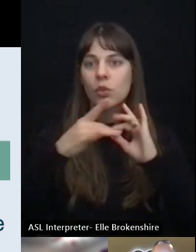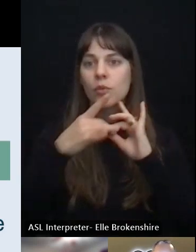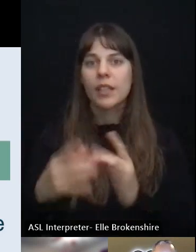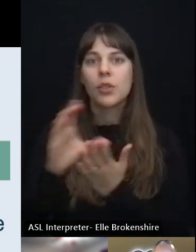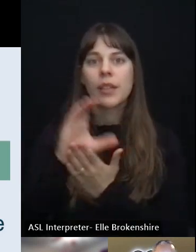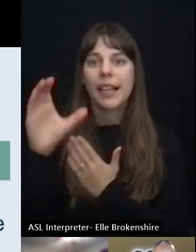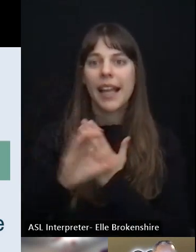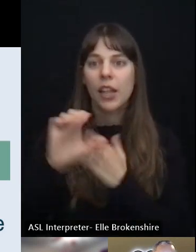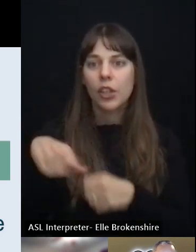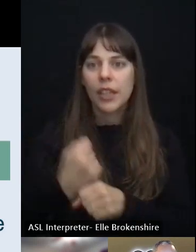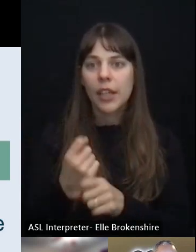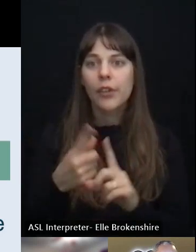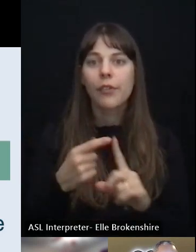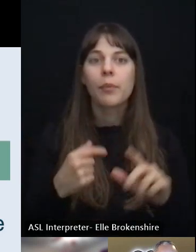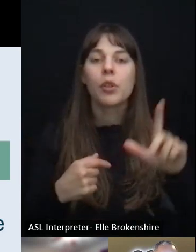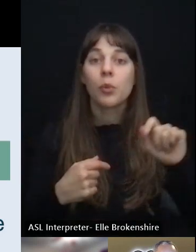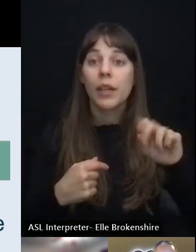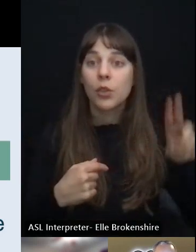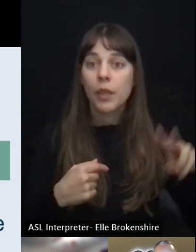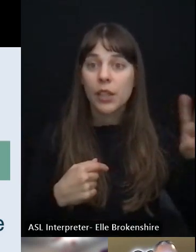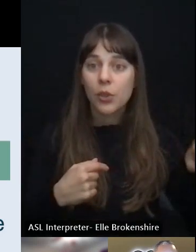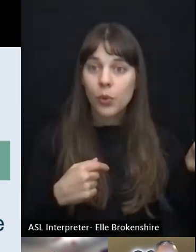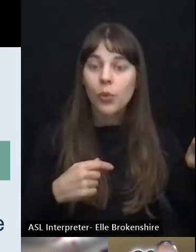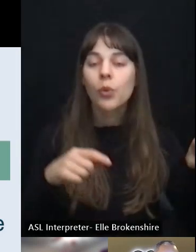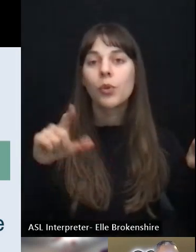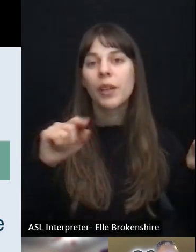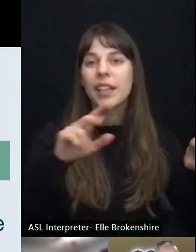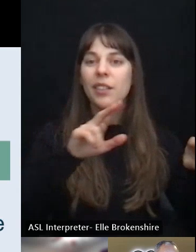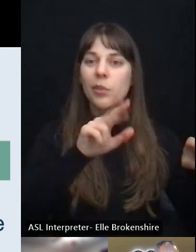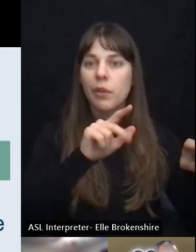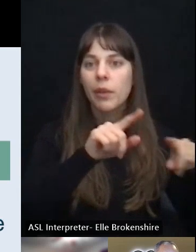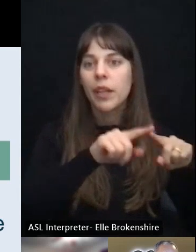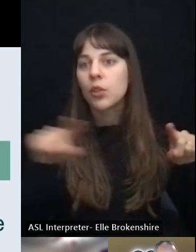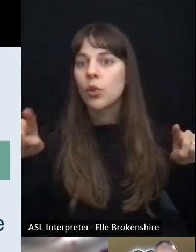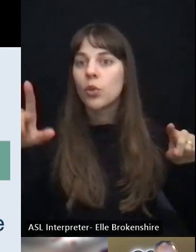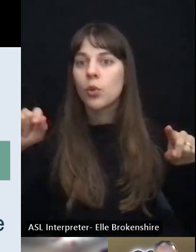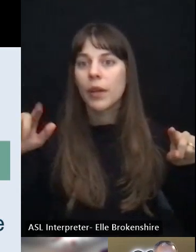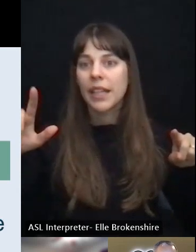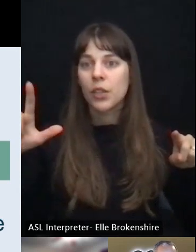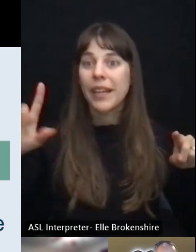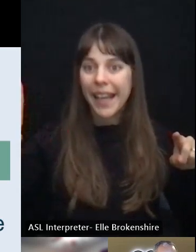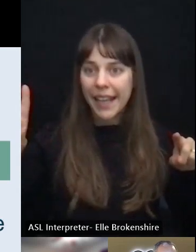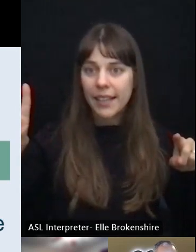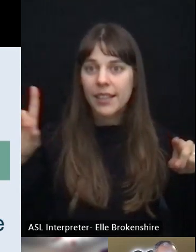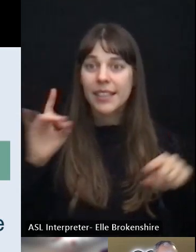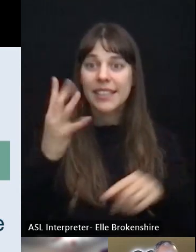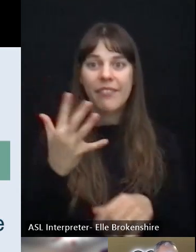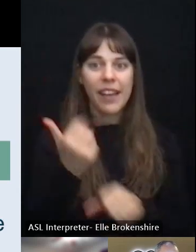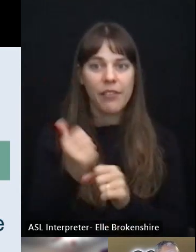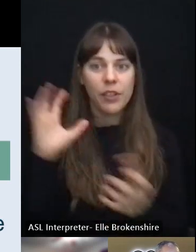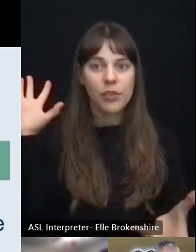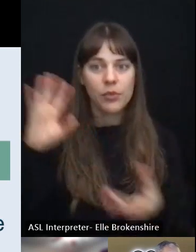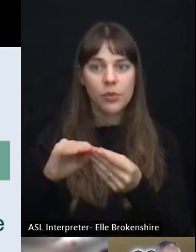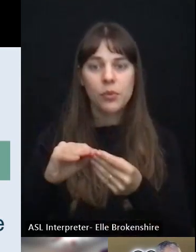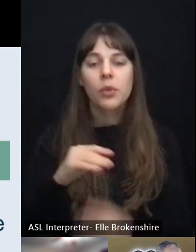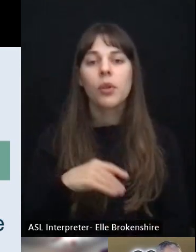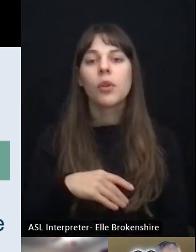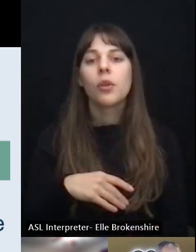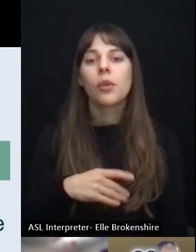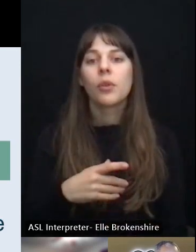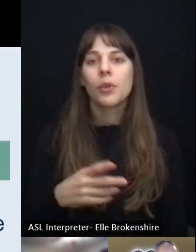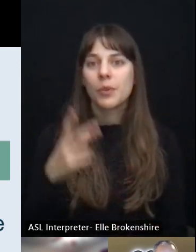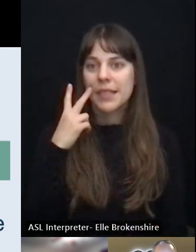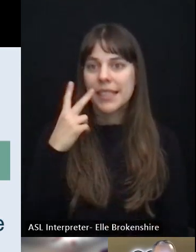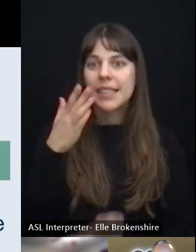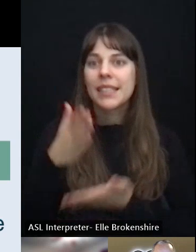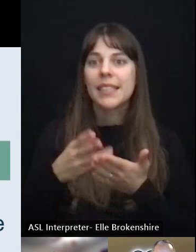23, all the way through 2028, so a 5-year program. As you'll see, there's a lot of projects listed on here. The projects with check marks are projects